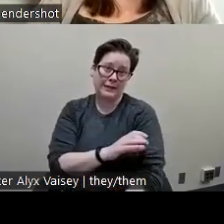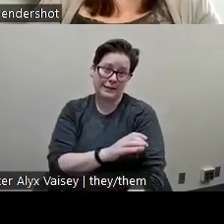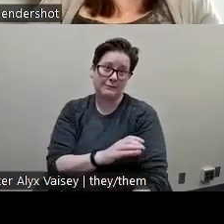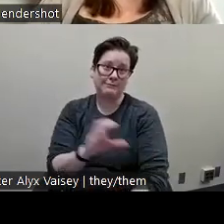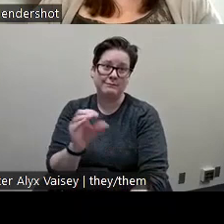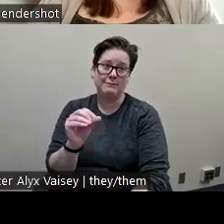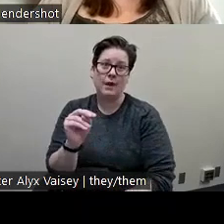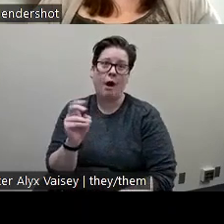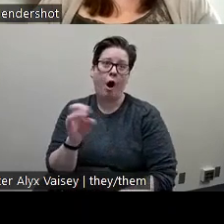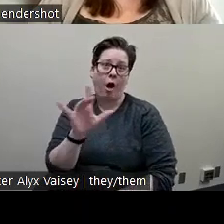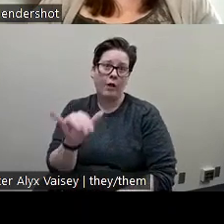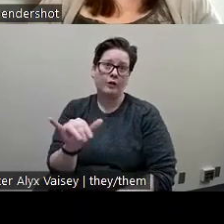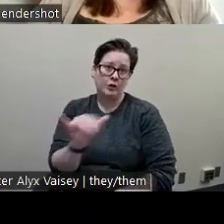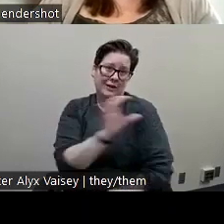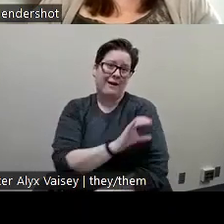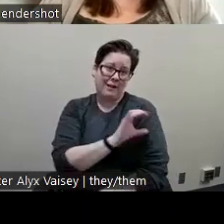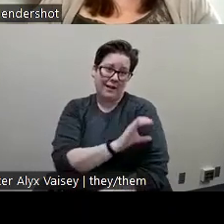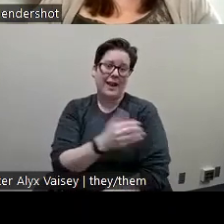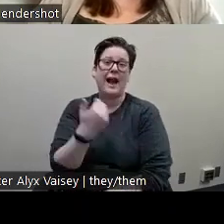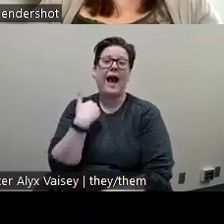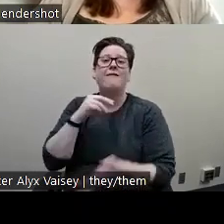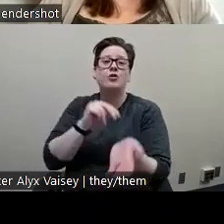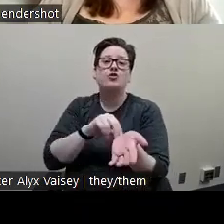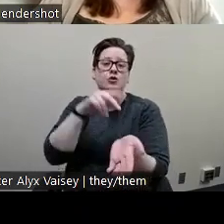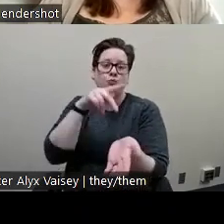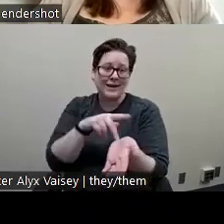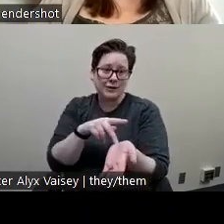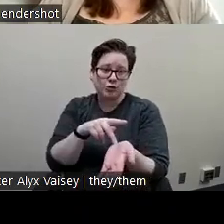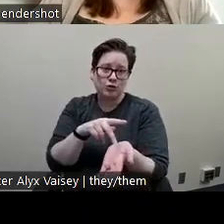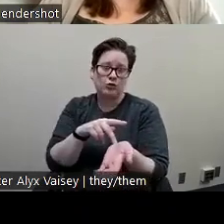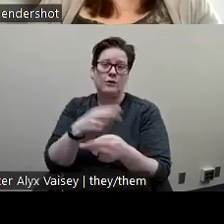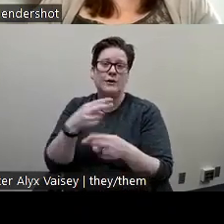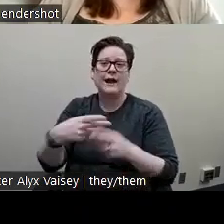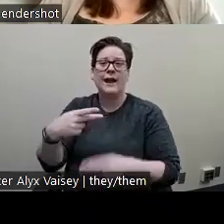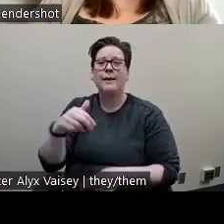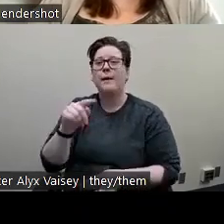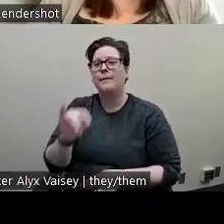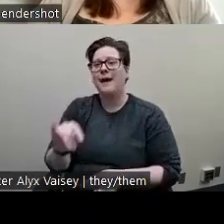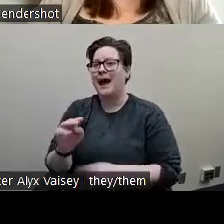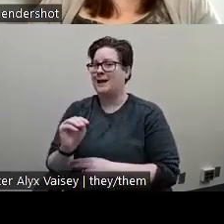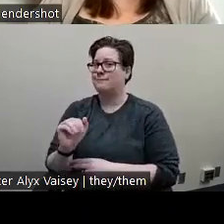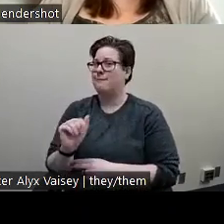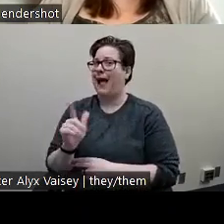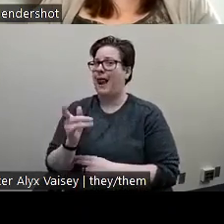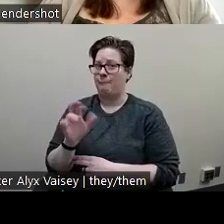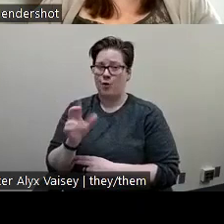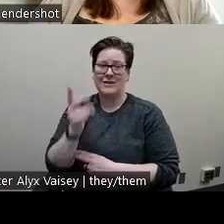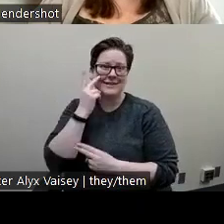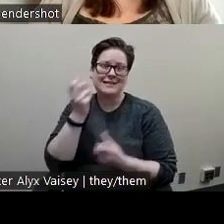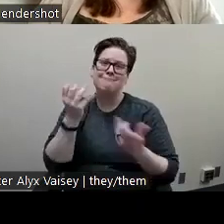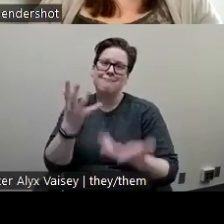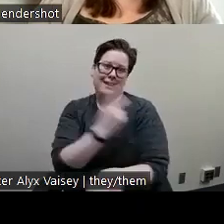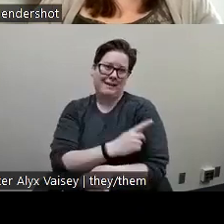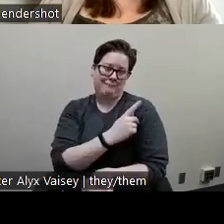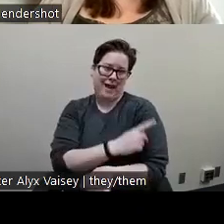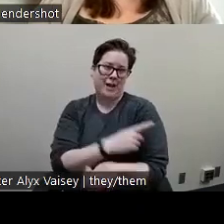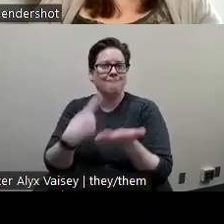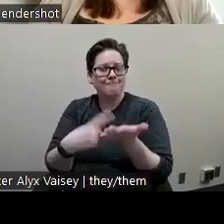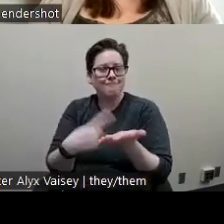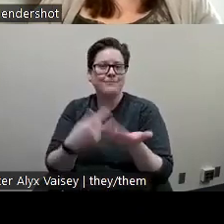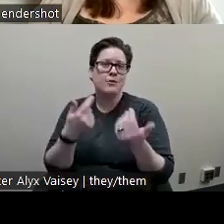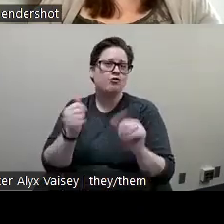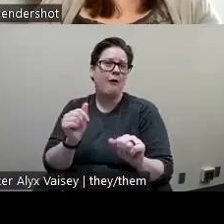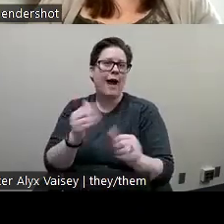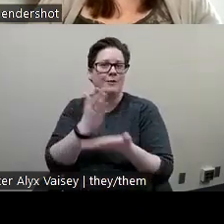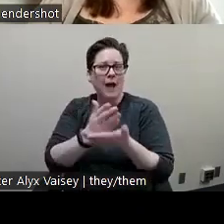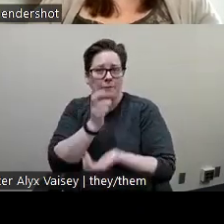oncology, there is a nurse practitioner named Patty Maliber who sees a lot of our patients to talk about smoking cessation,